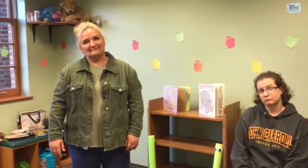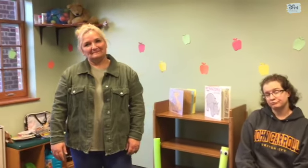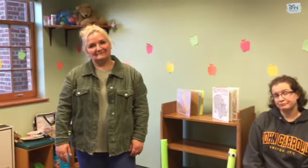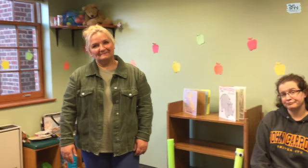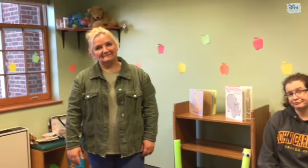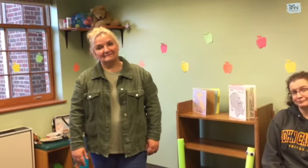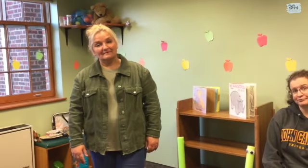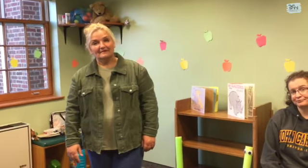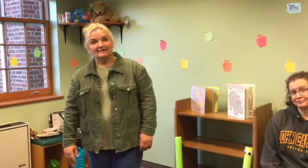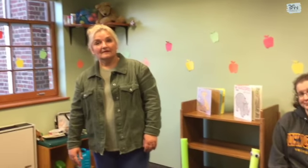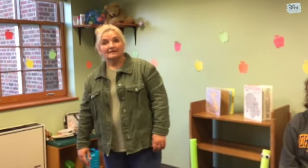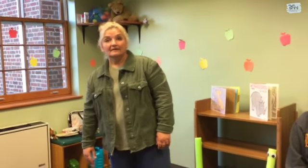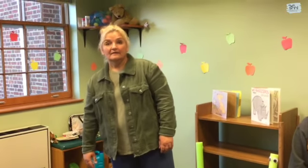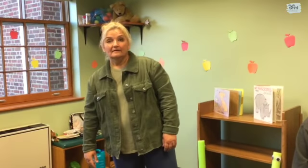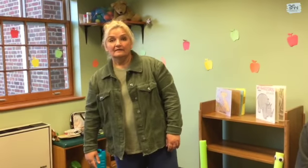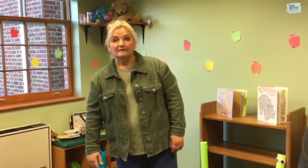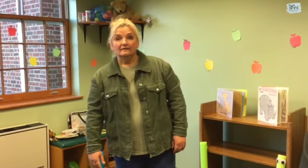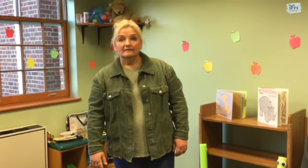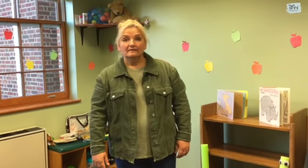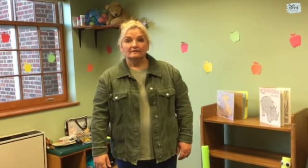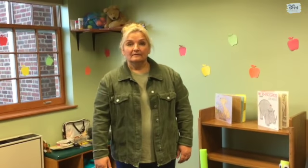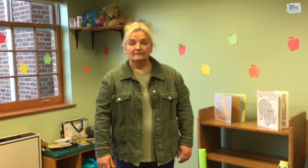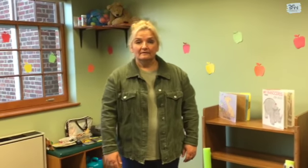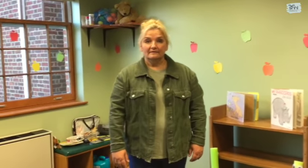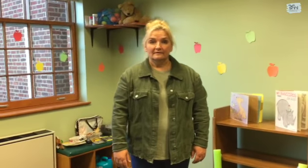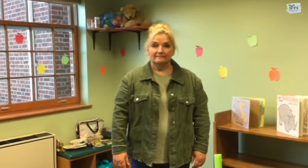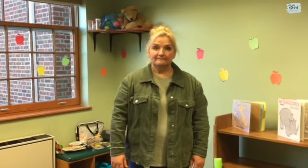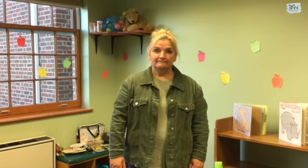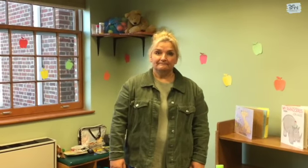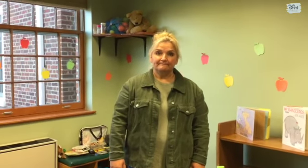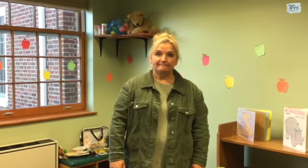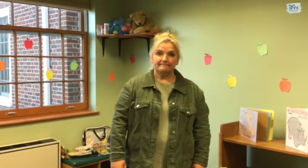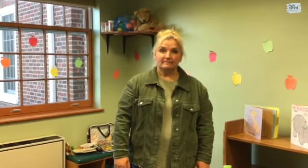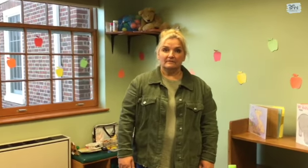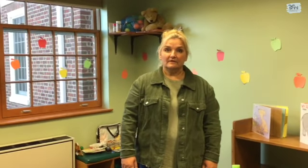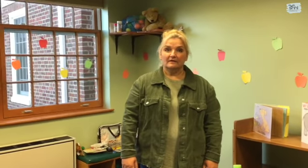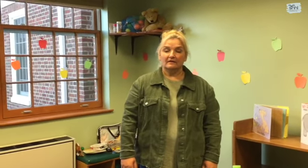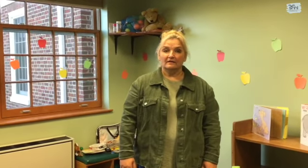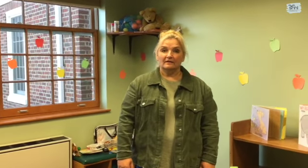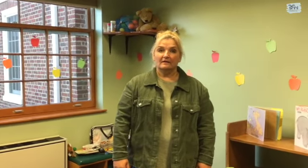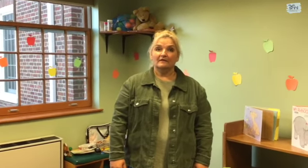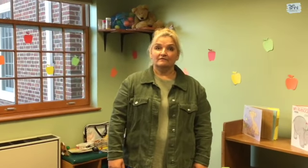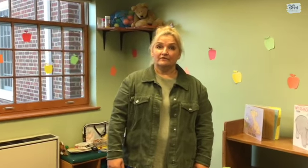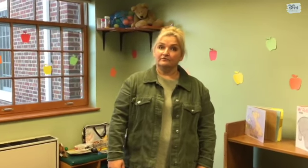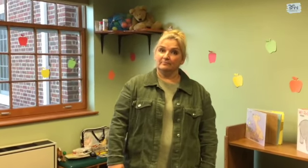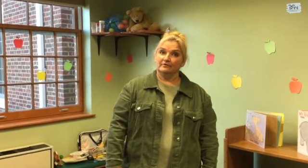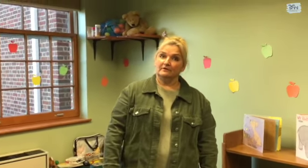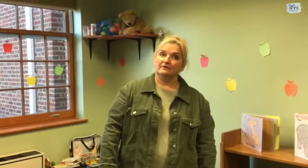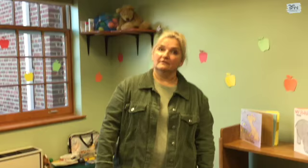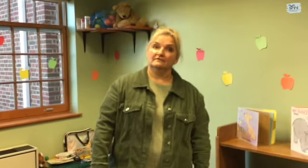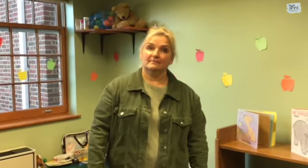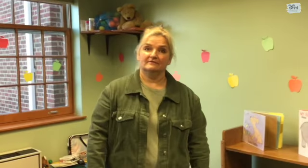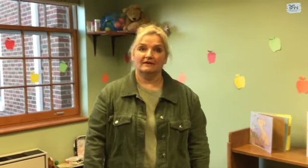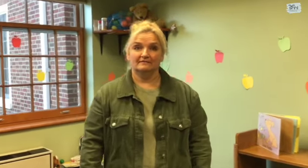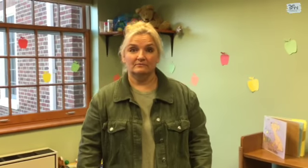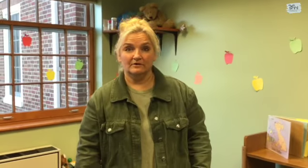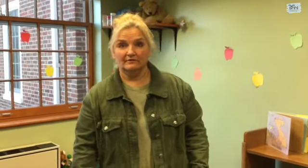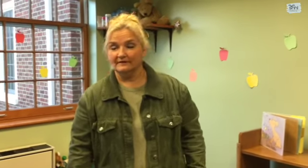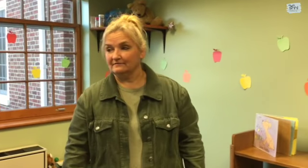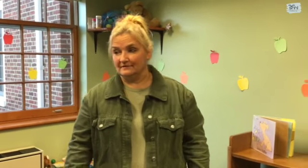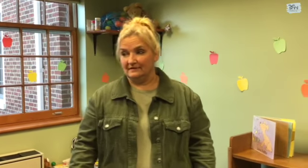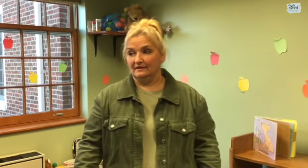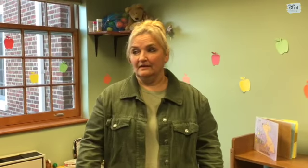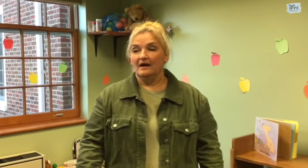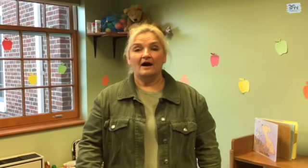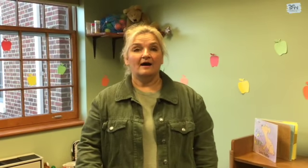Miss Karen. Miss Karen, could you tell us what are some signs we would like to watch for this evening? In the first book, there's some of the signs that we're